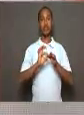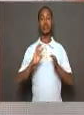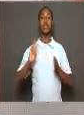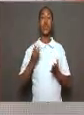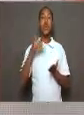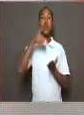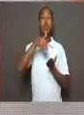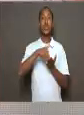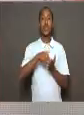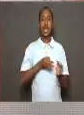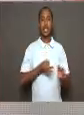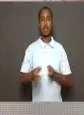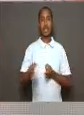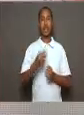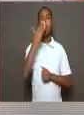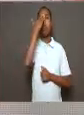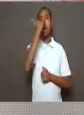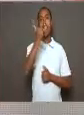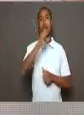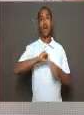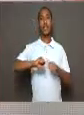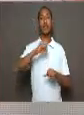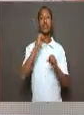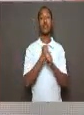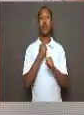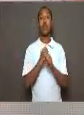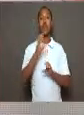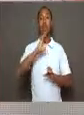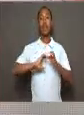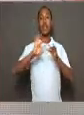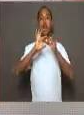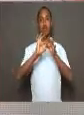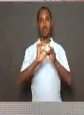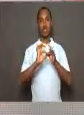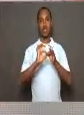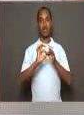will also explain why atoms form chemical bonds.